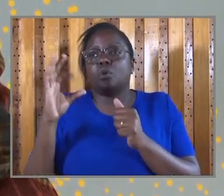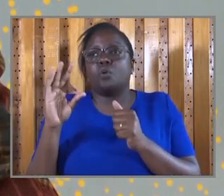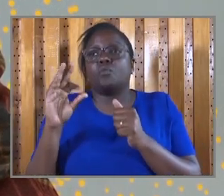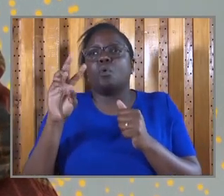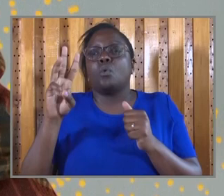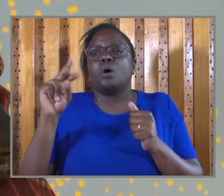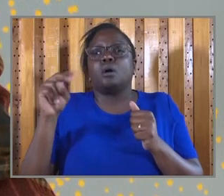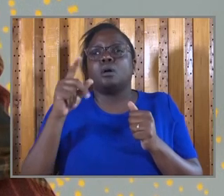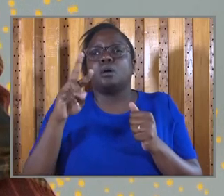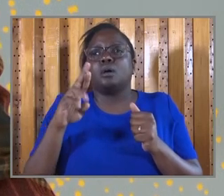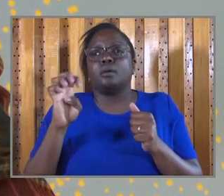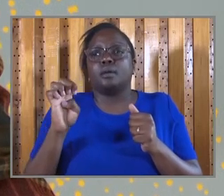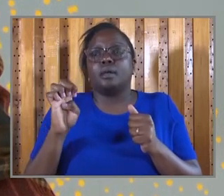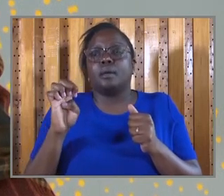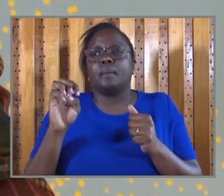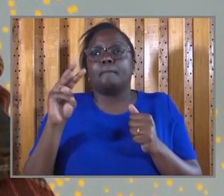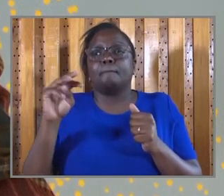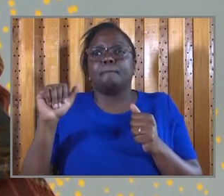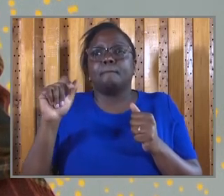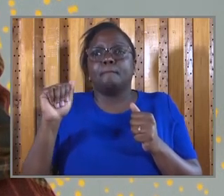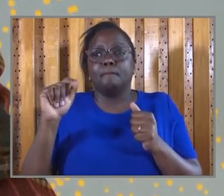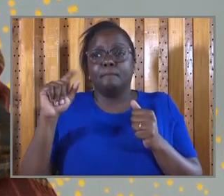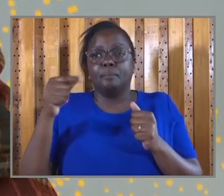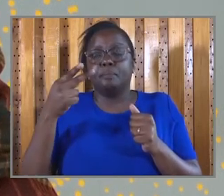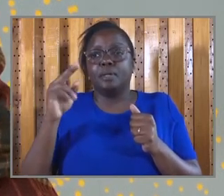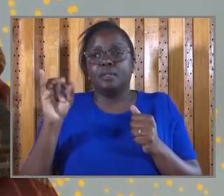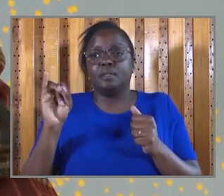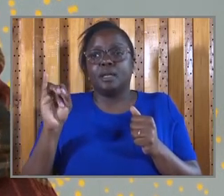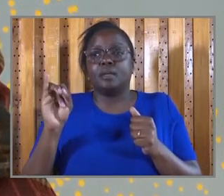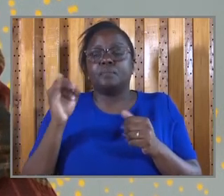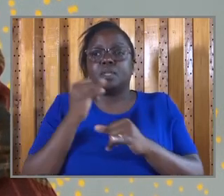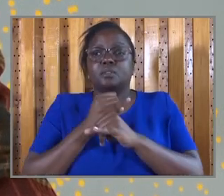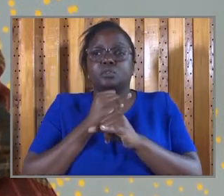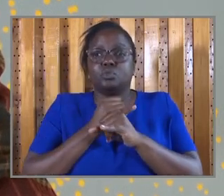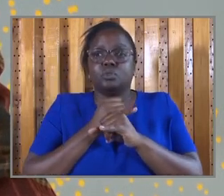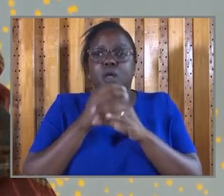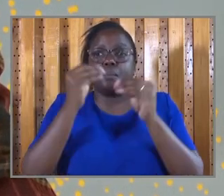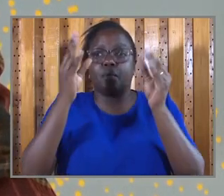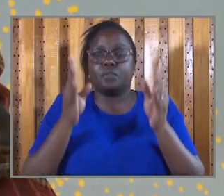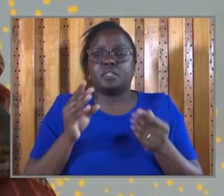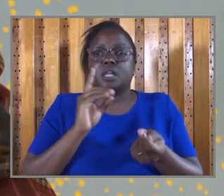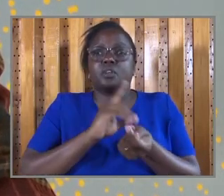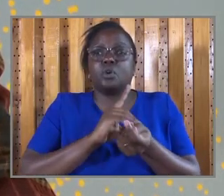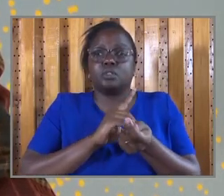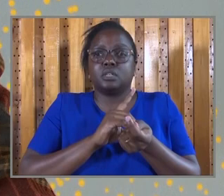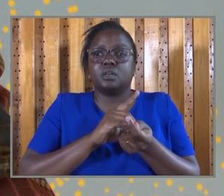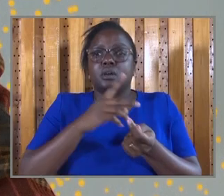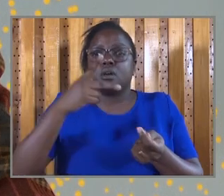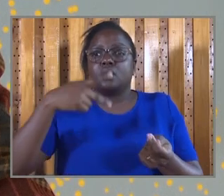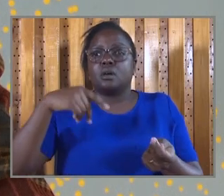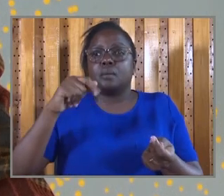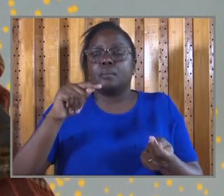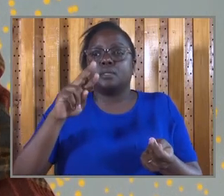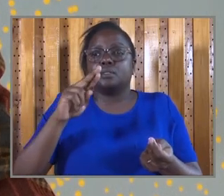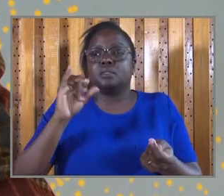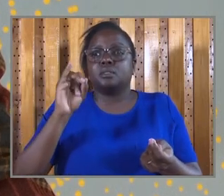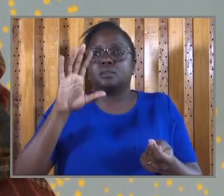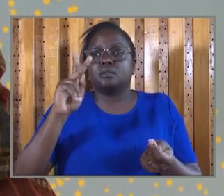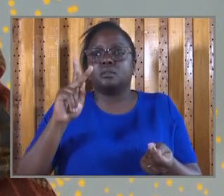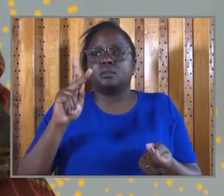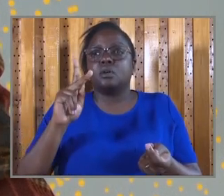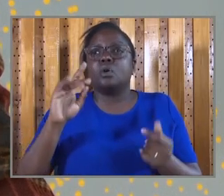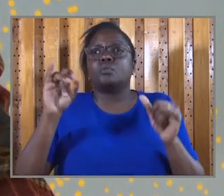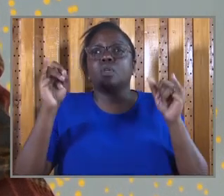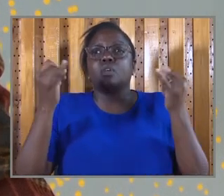Maathai Institute for Peace and Environmental Studies, that is Professor Dr. Patrick Vakoyan, in issues